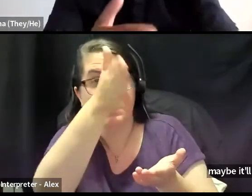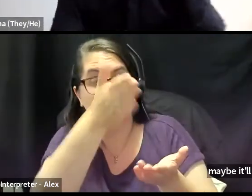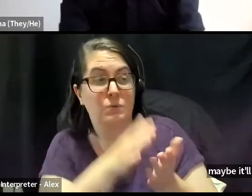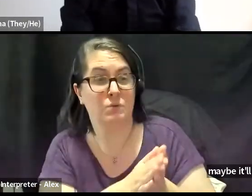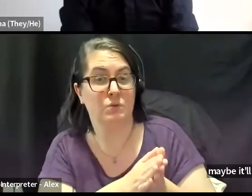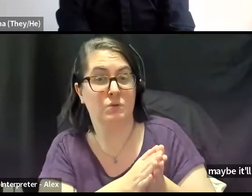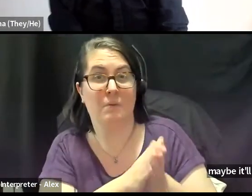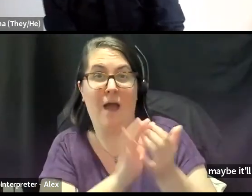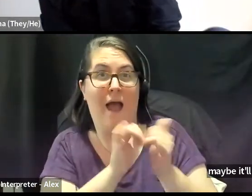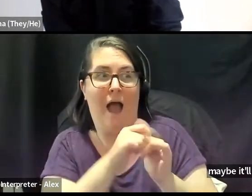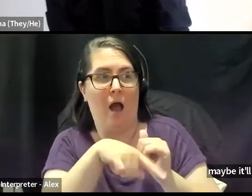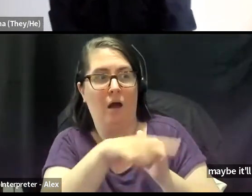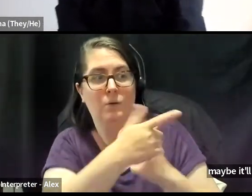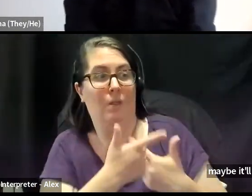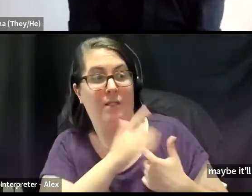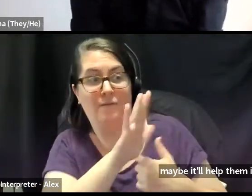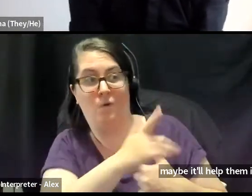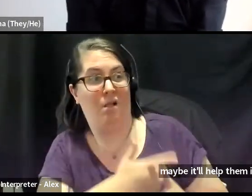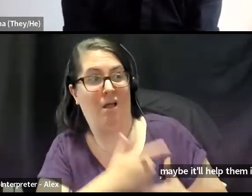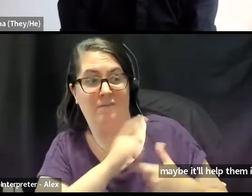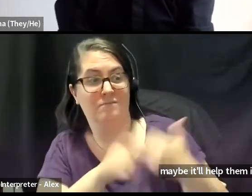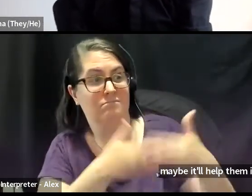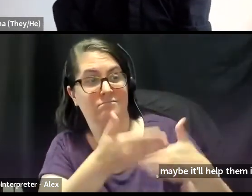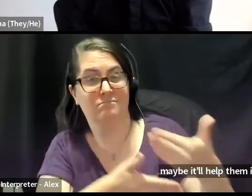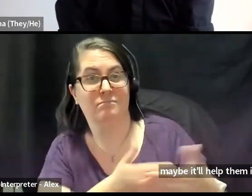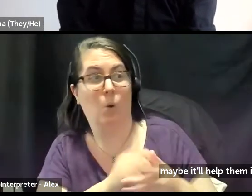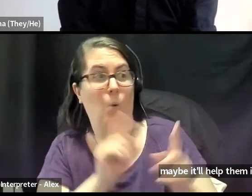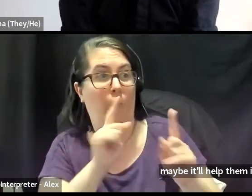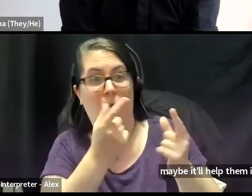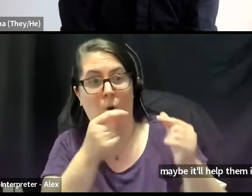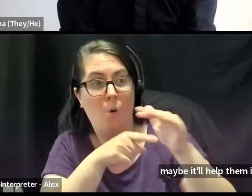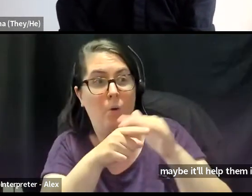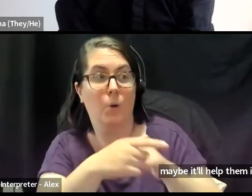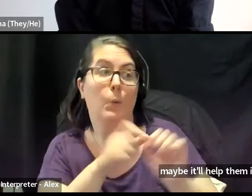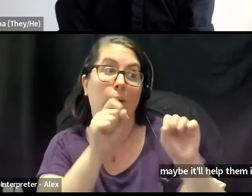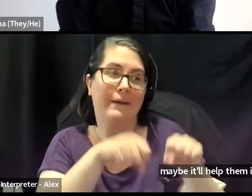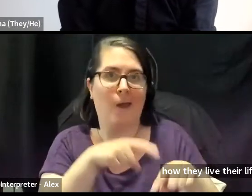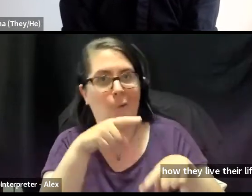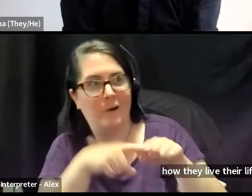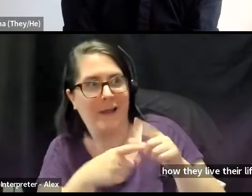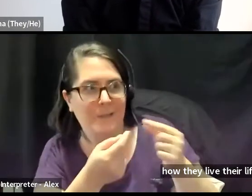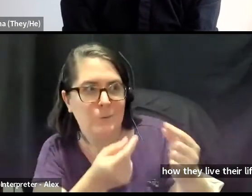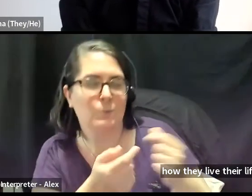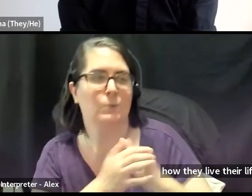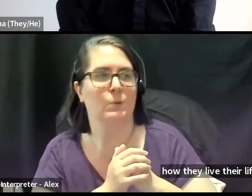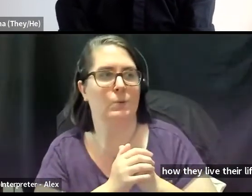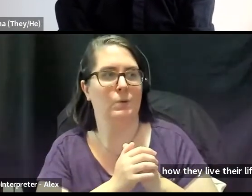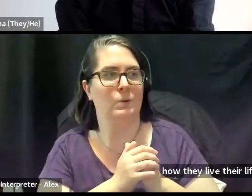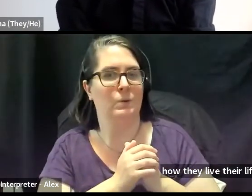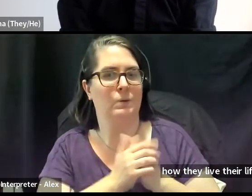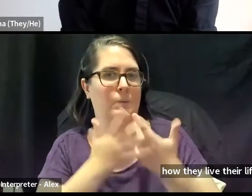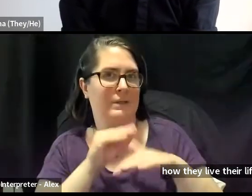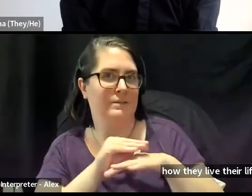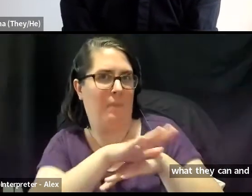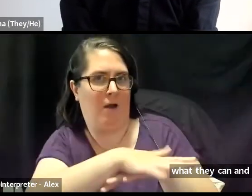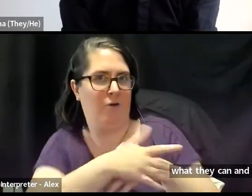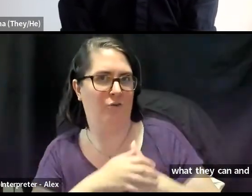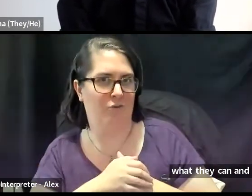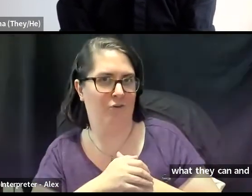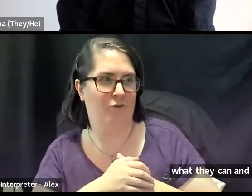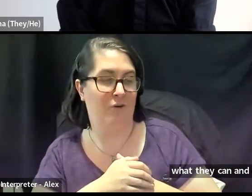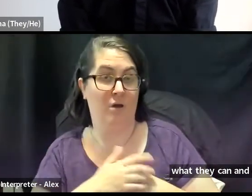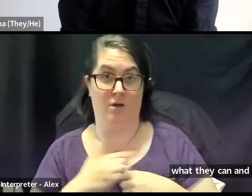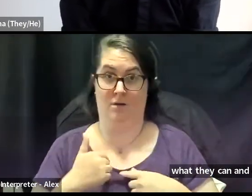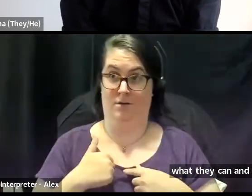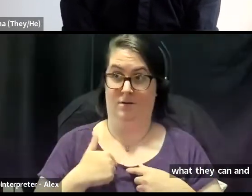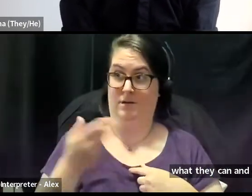about how they live their life, where they're going to go, what they can and cannot do. Because I never took, when someone